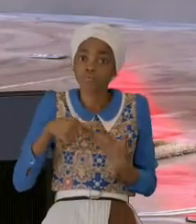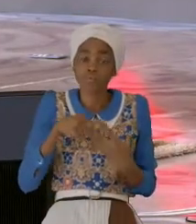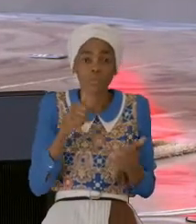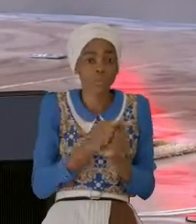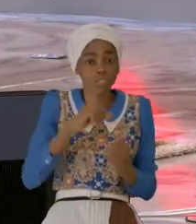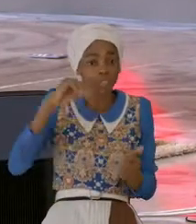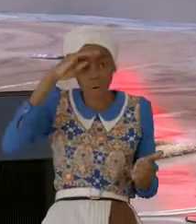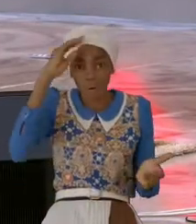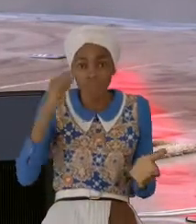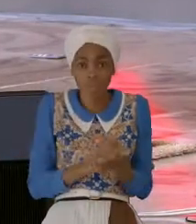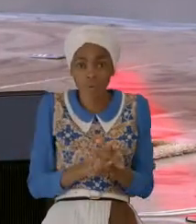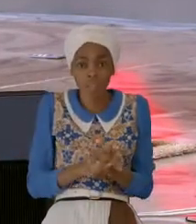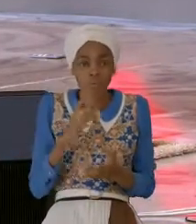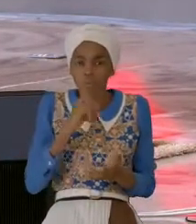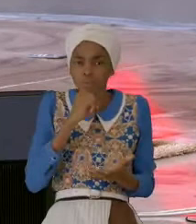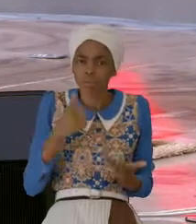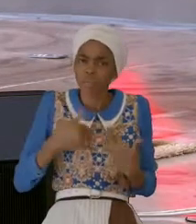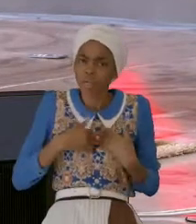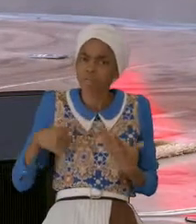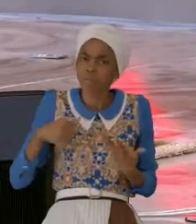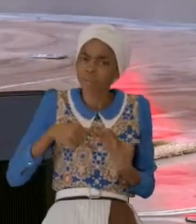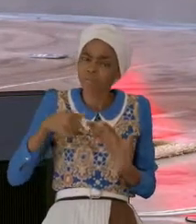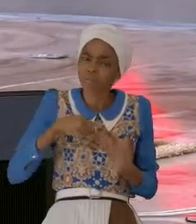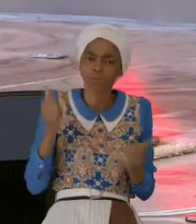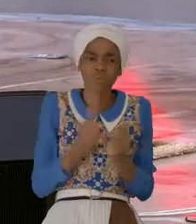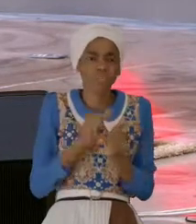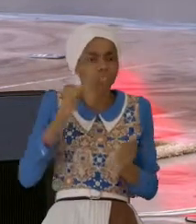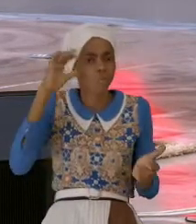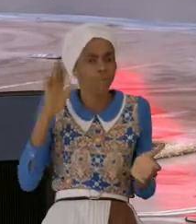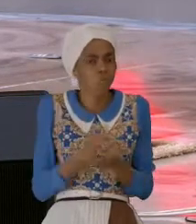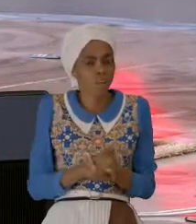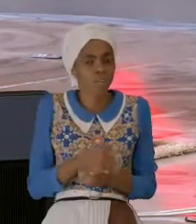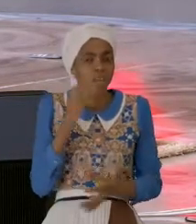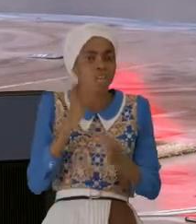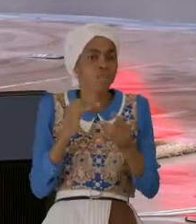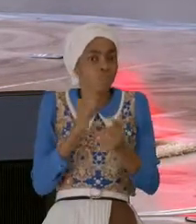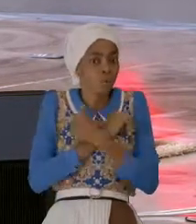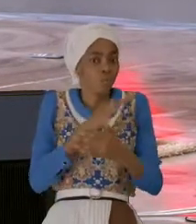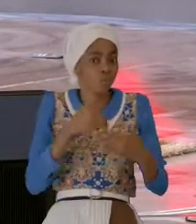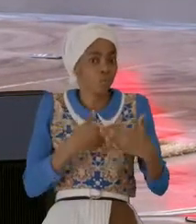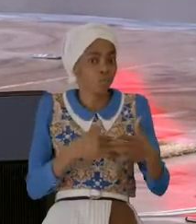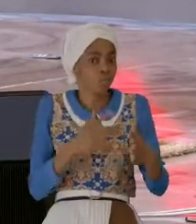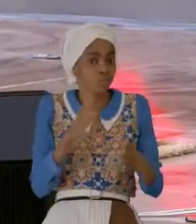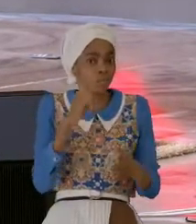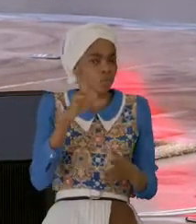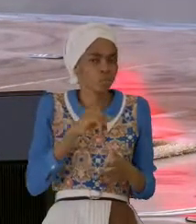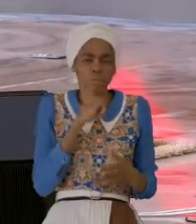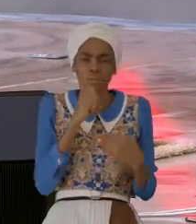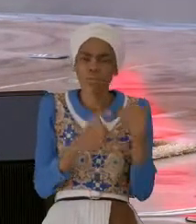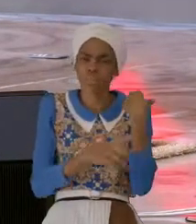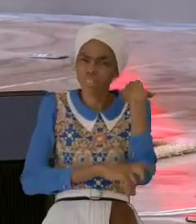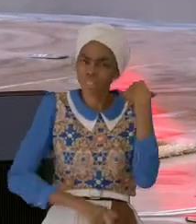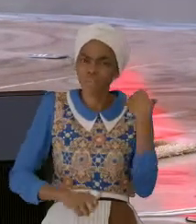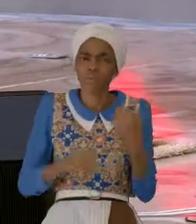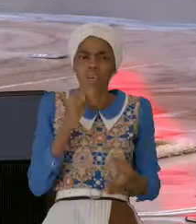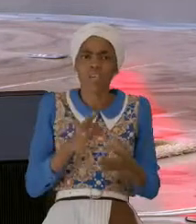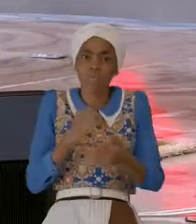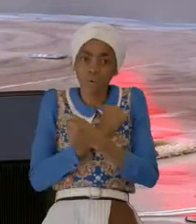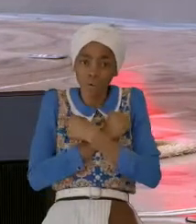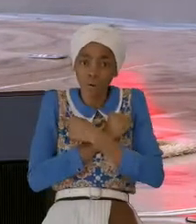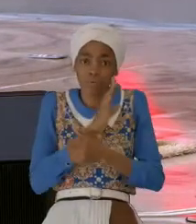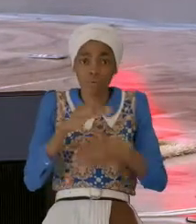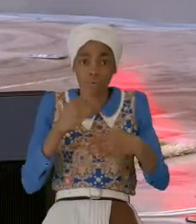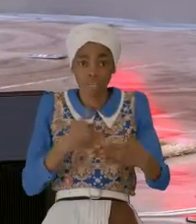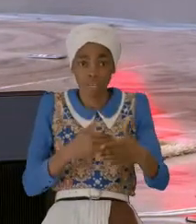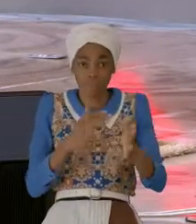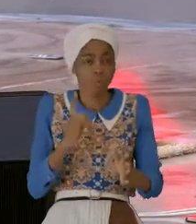adultery with his wife if you love your neighbor you will not kill if you love your neighbor you will not steal